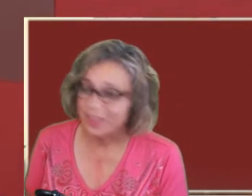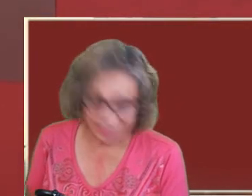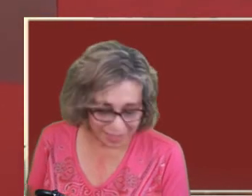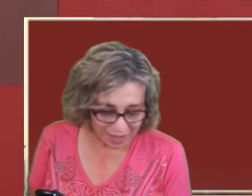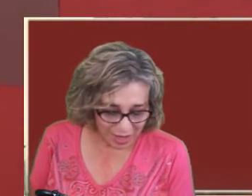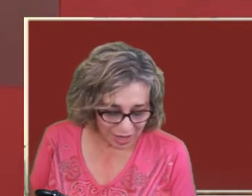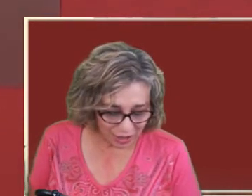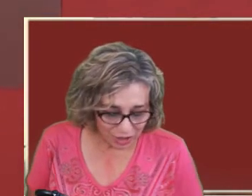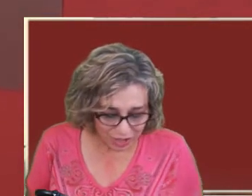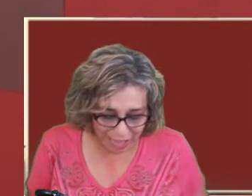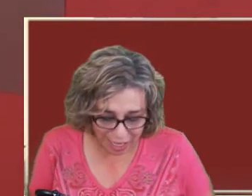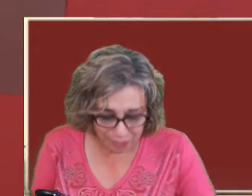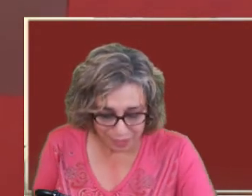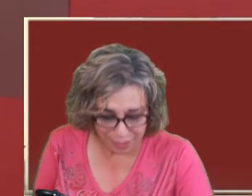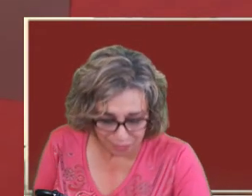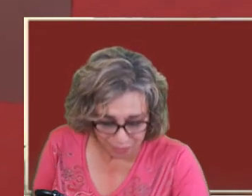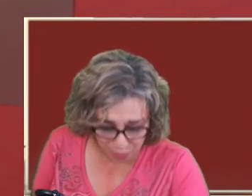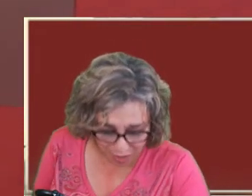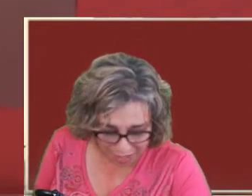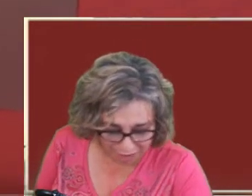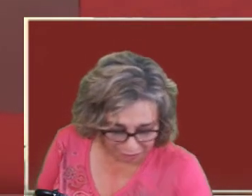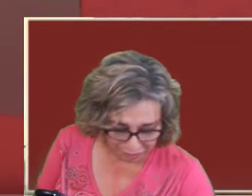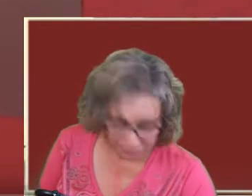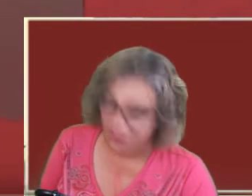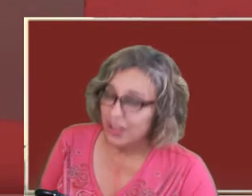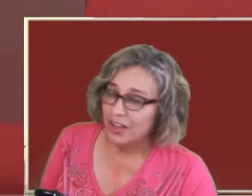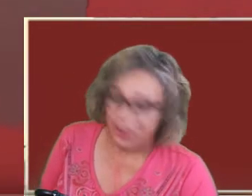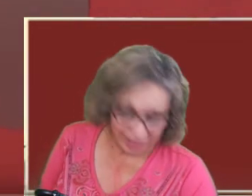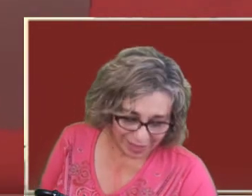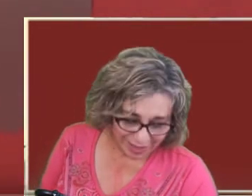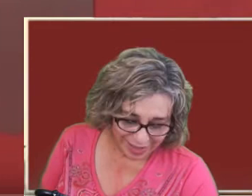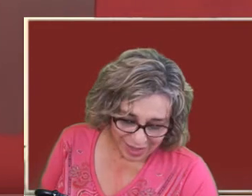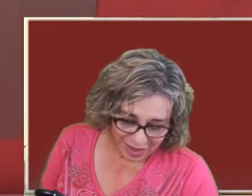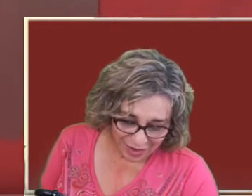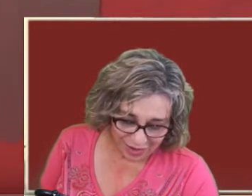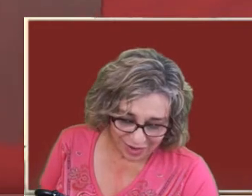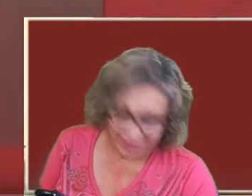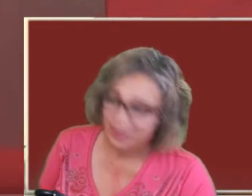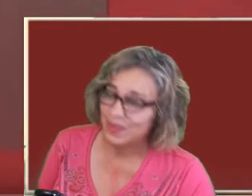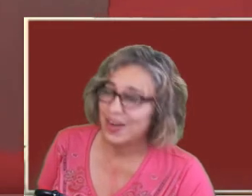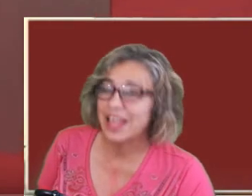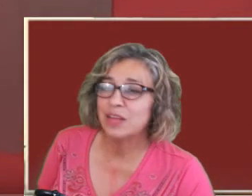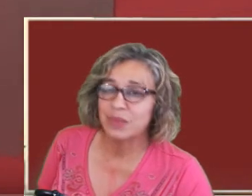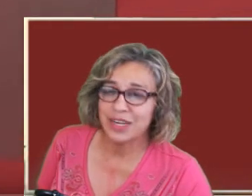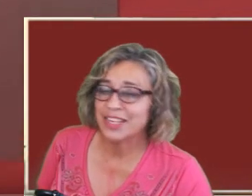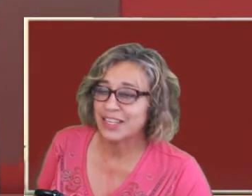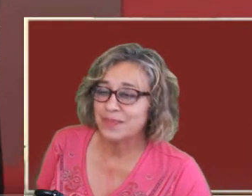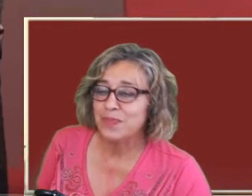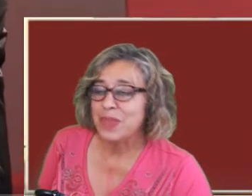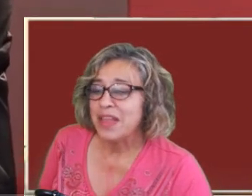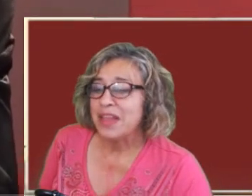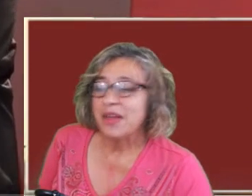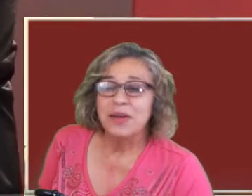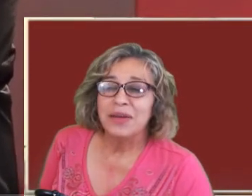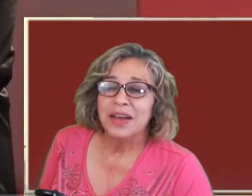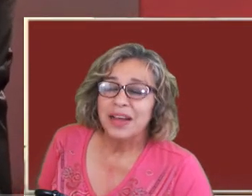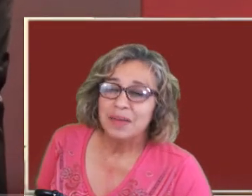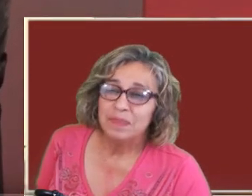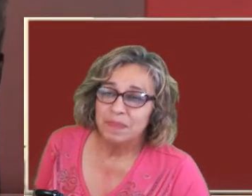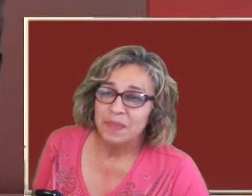adjournment, curtailment, reprieve, or legal protection.